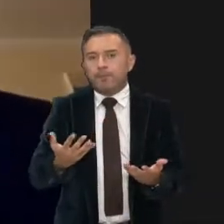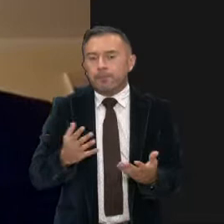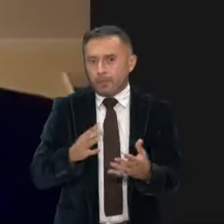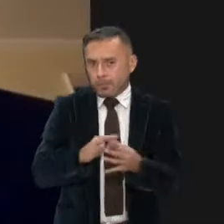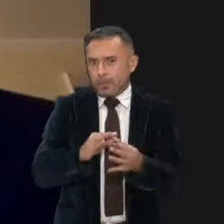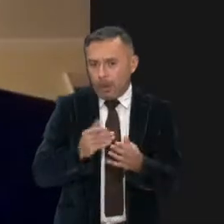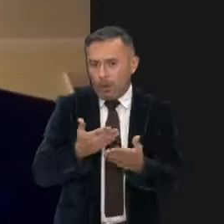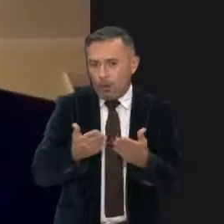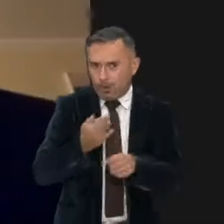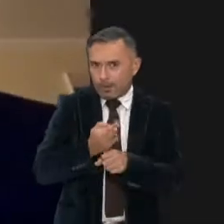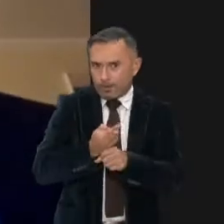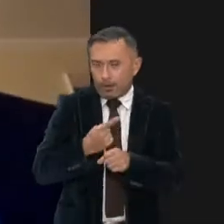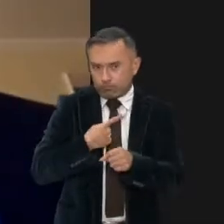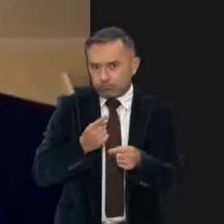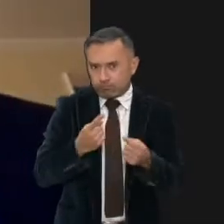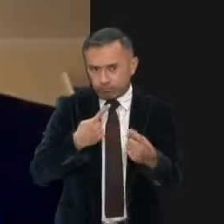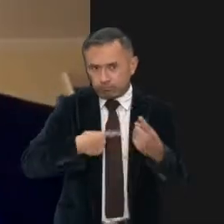our